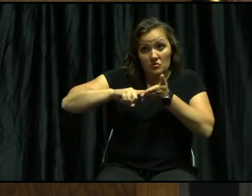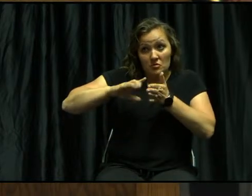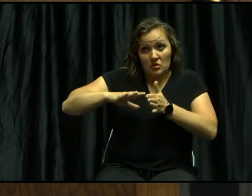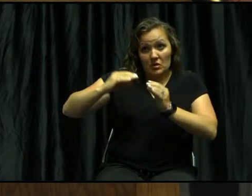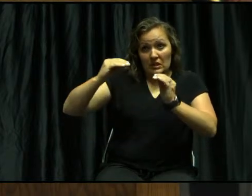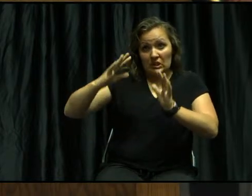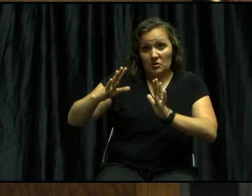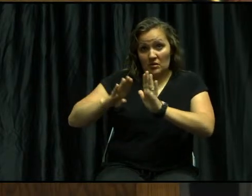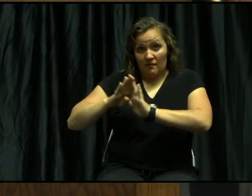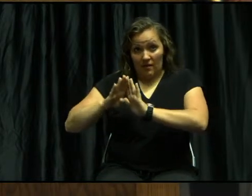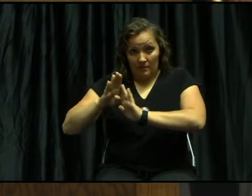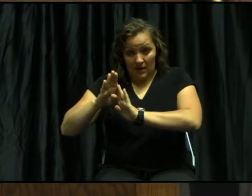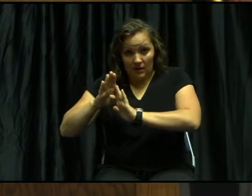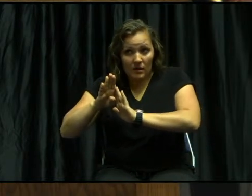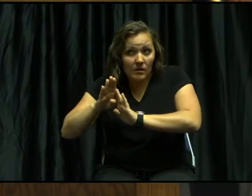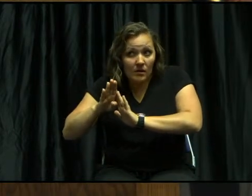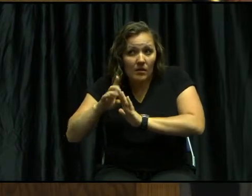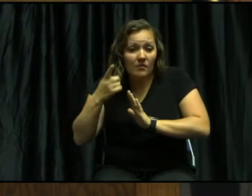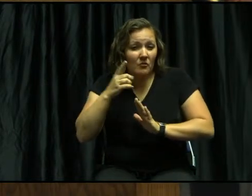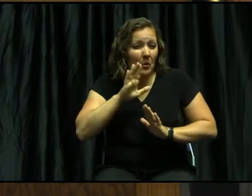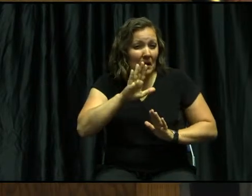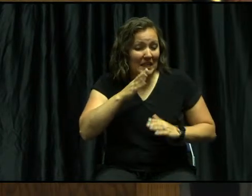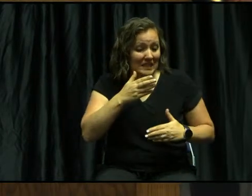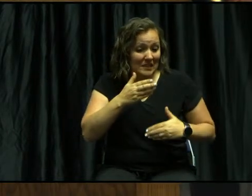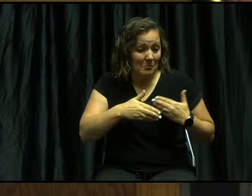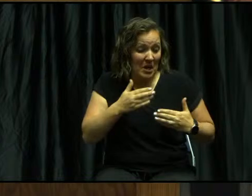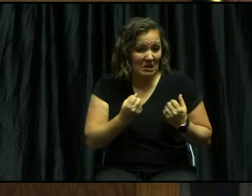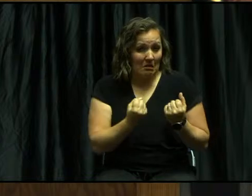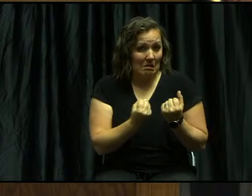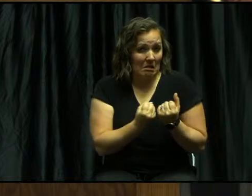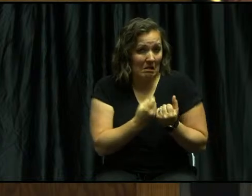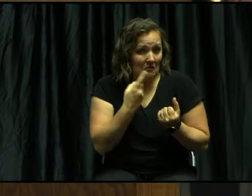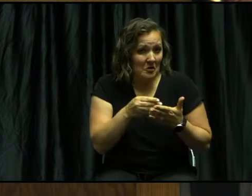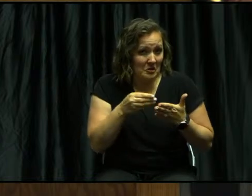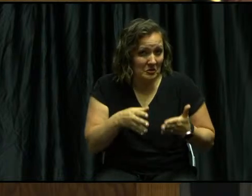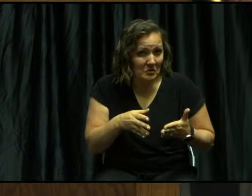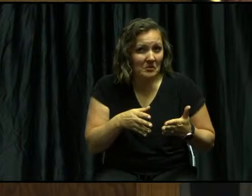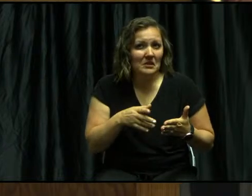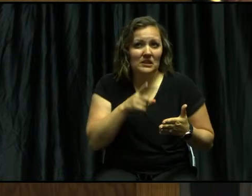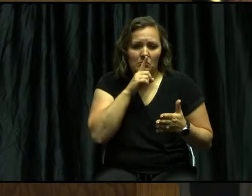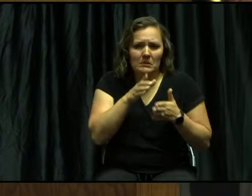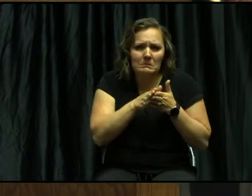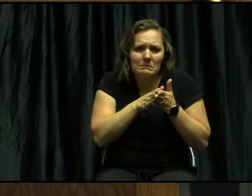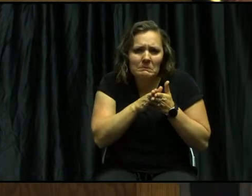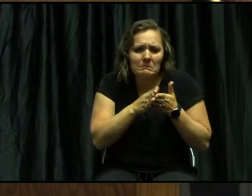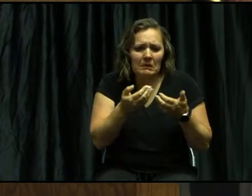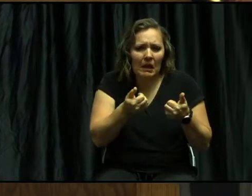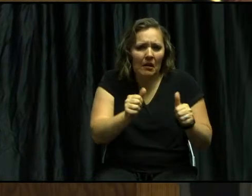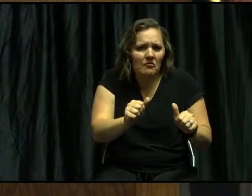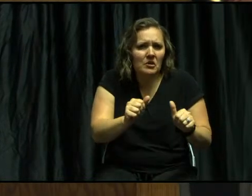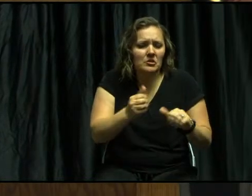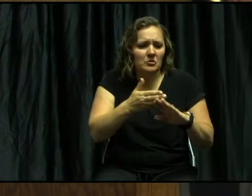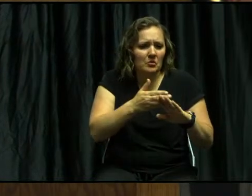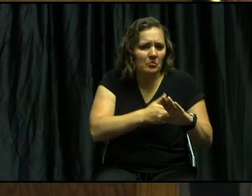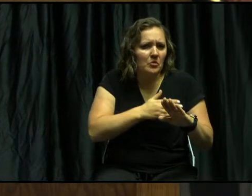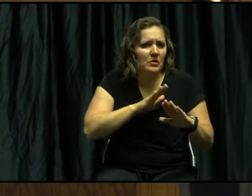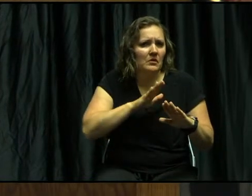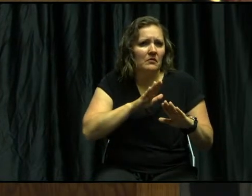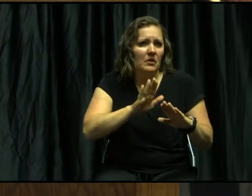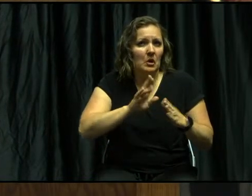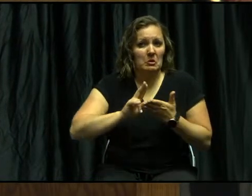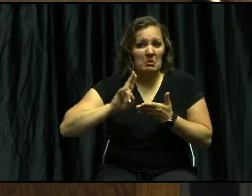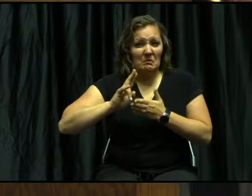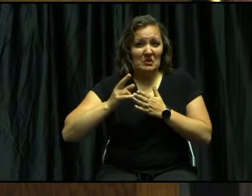development, for his compassionate advocacy of students and innovative efforts to improve their university